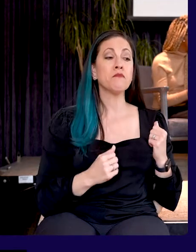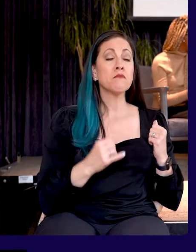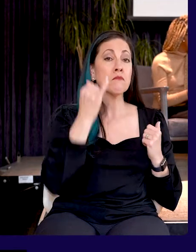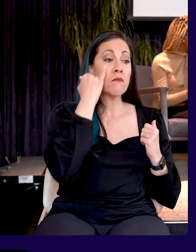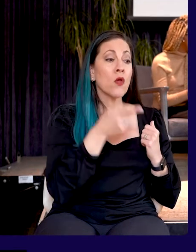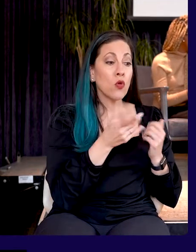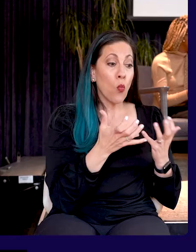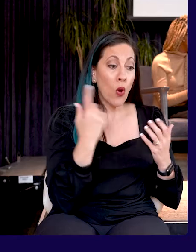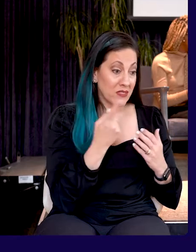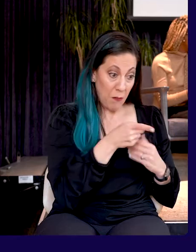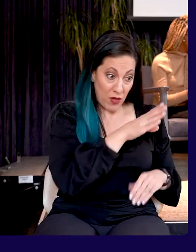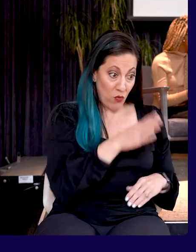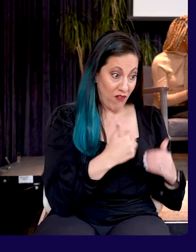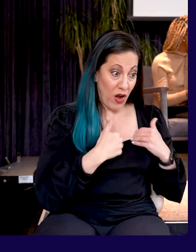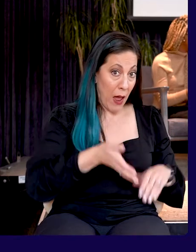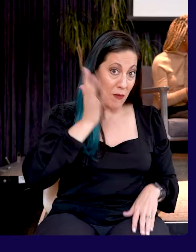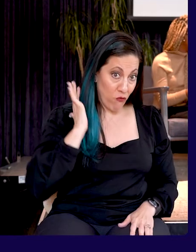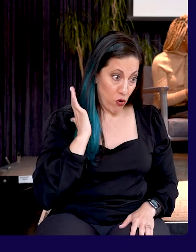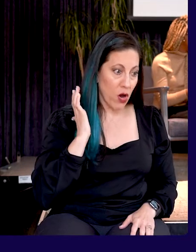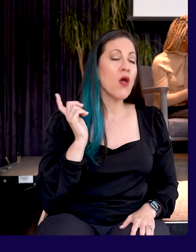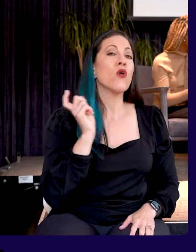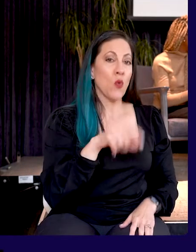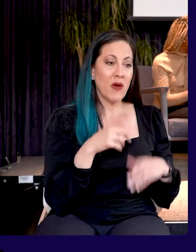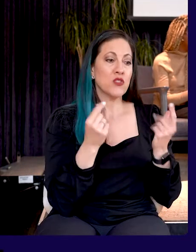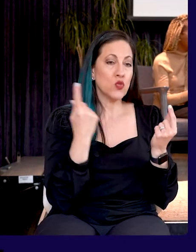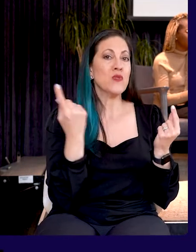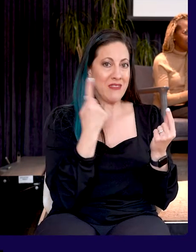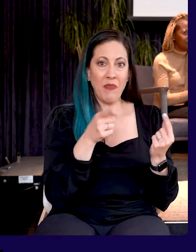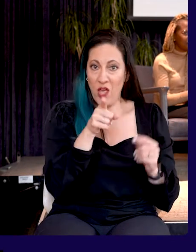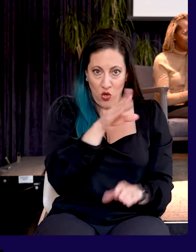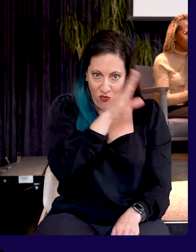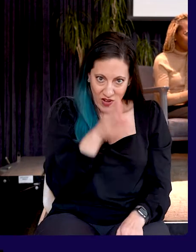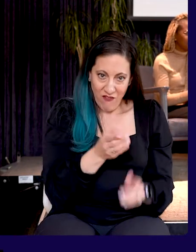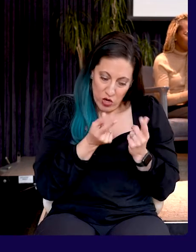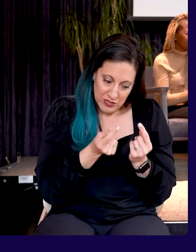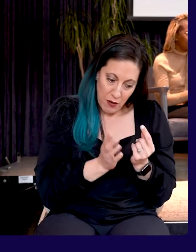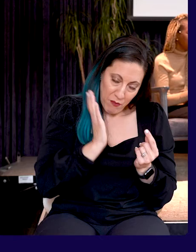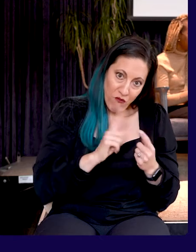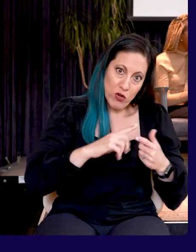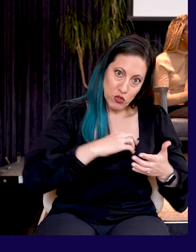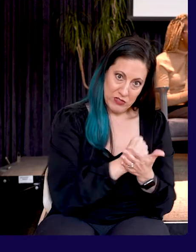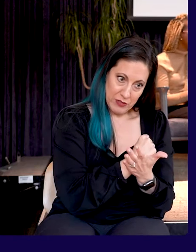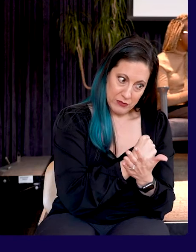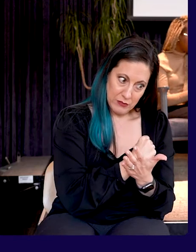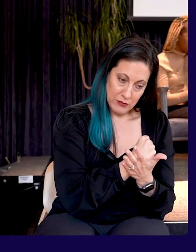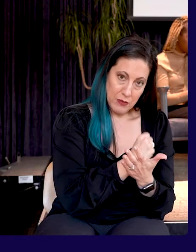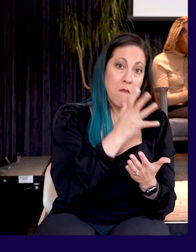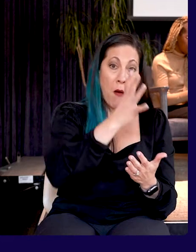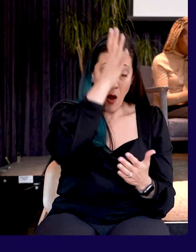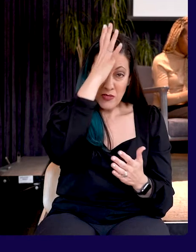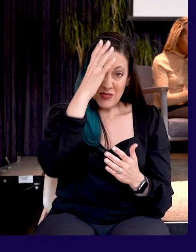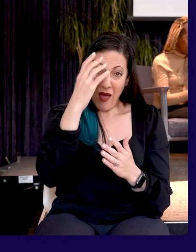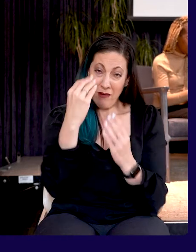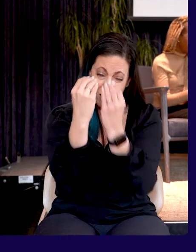you've never had before, you're going to have to do something you've never done before in order to get it. They like drilled that into me,